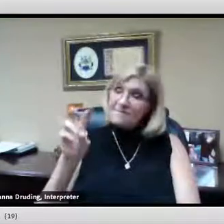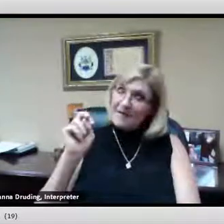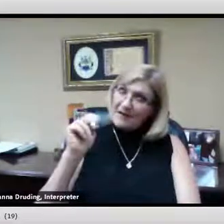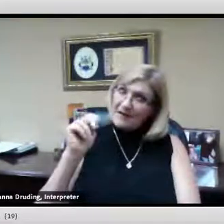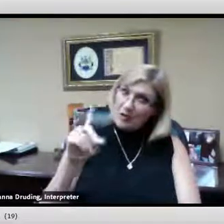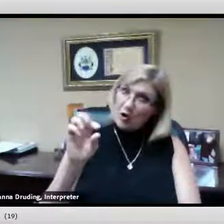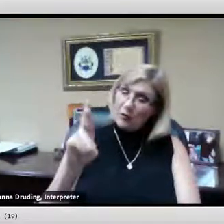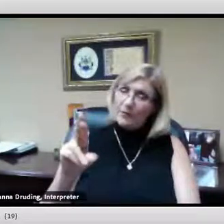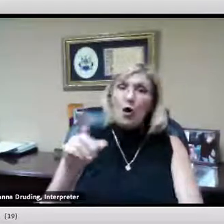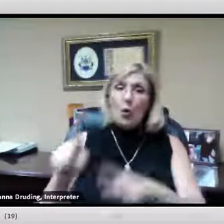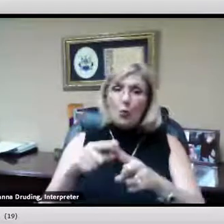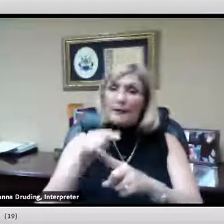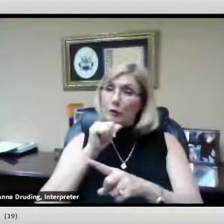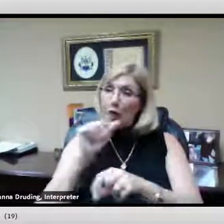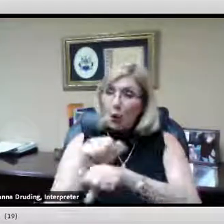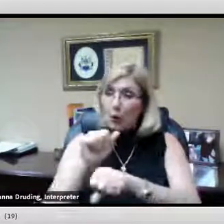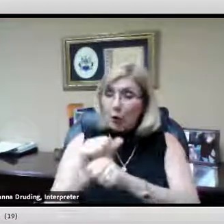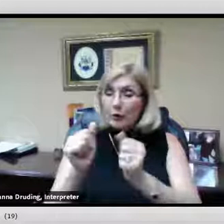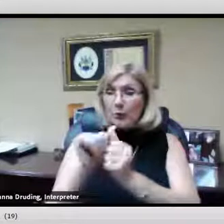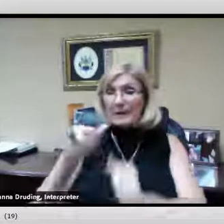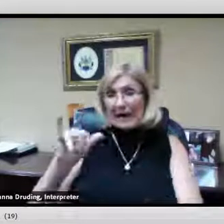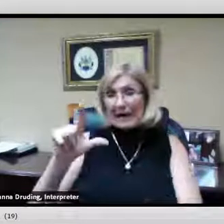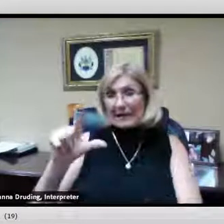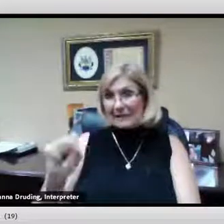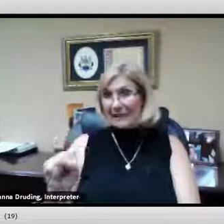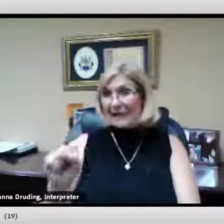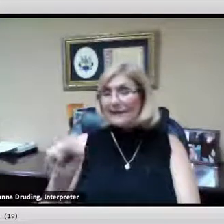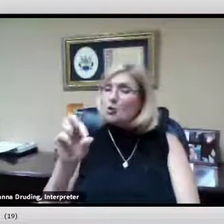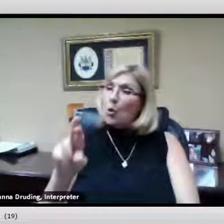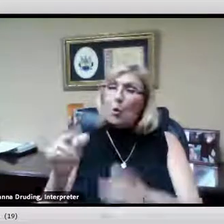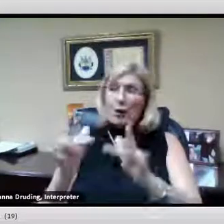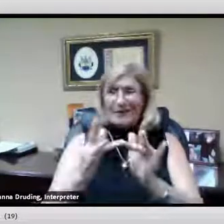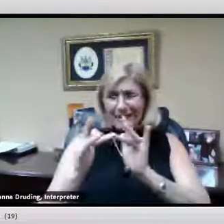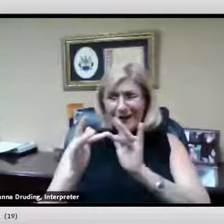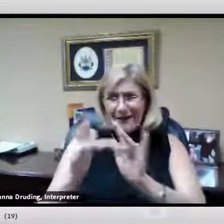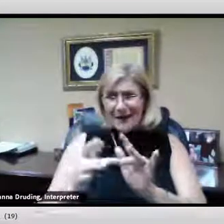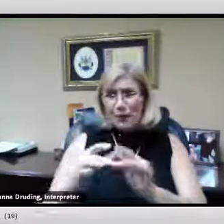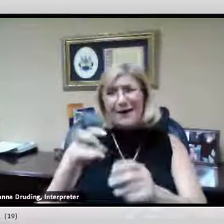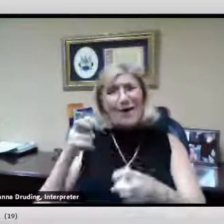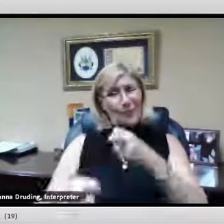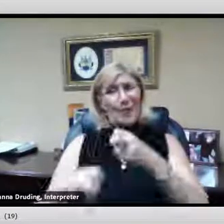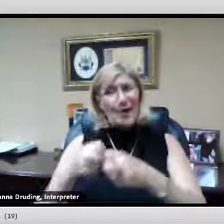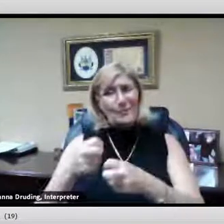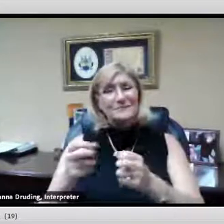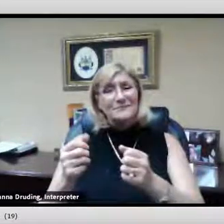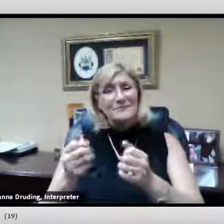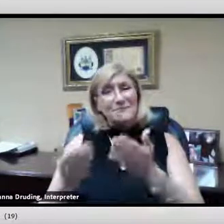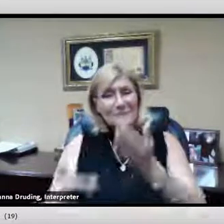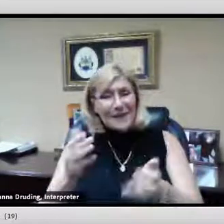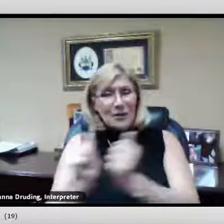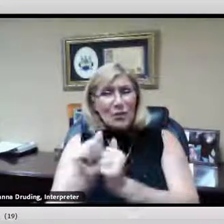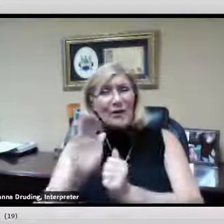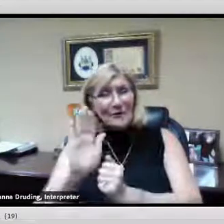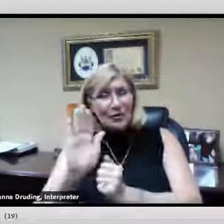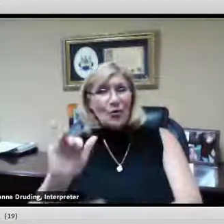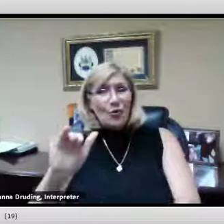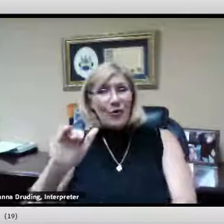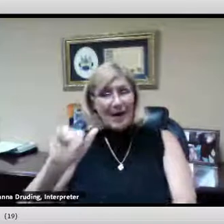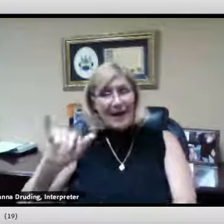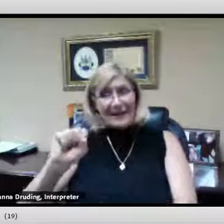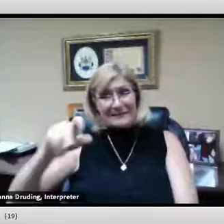working with an ILS, when you're working with things like networking, um, problems maybe with your ISP, something like that, yeah,